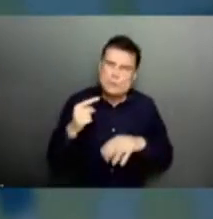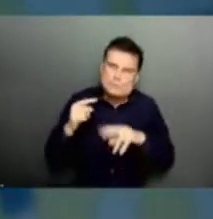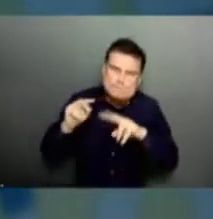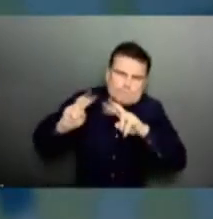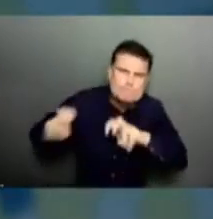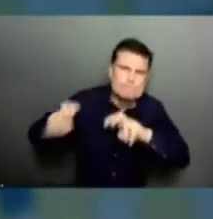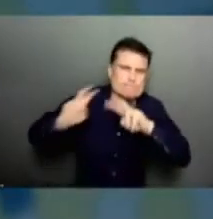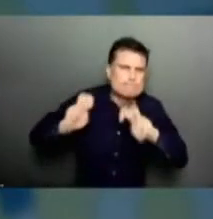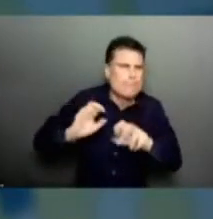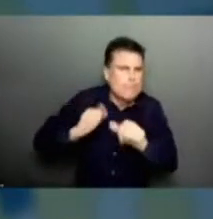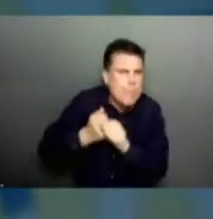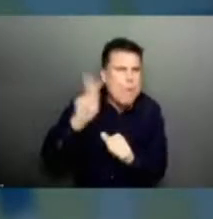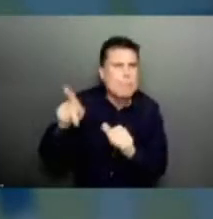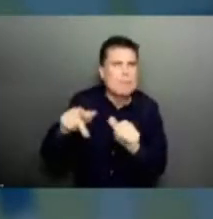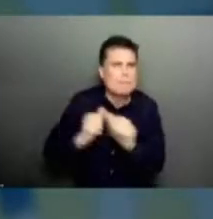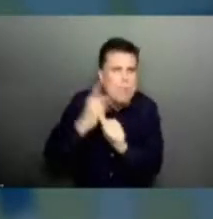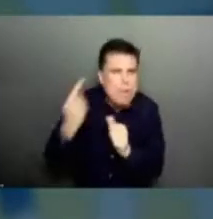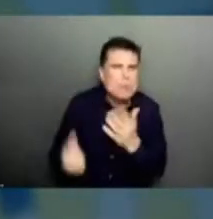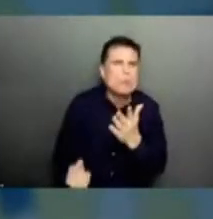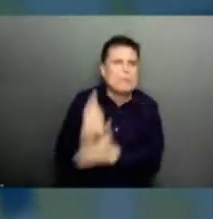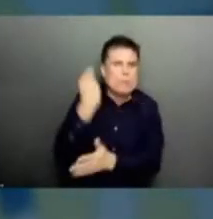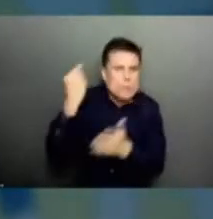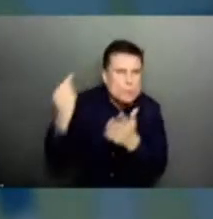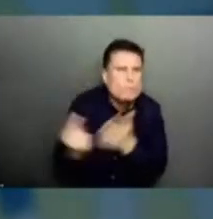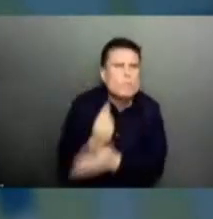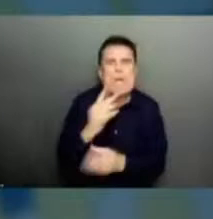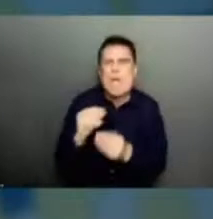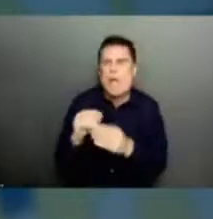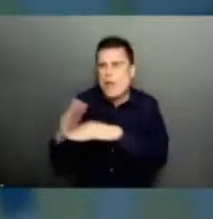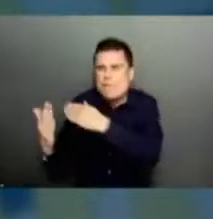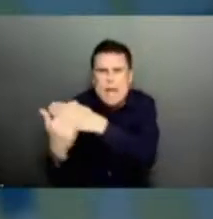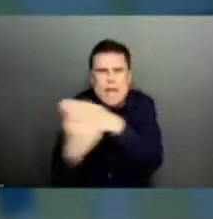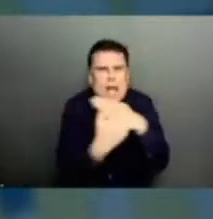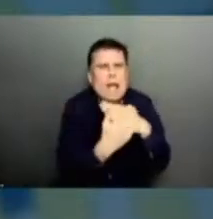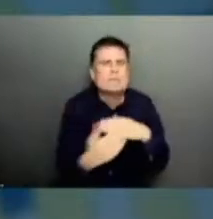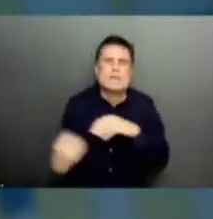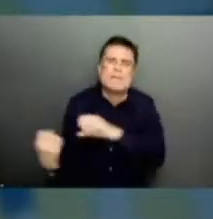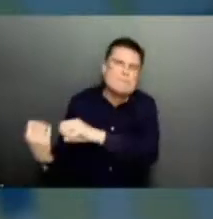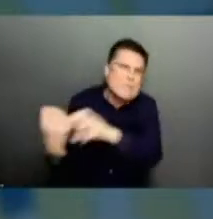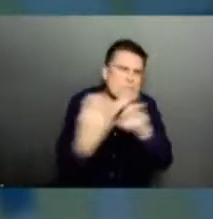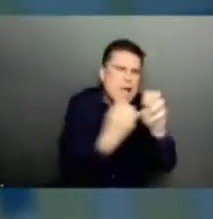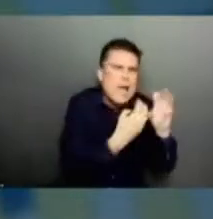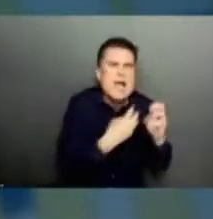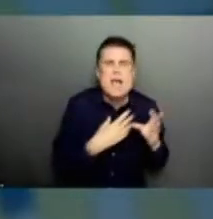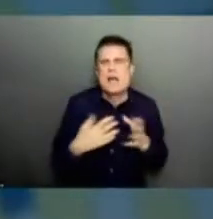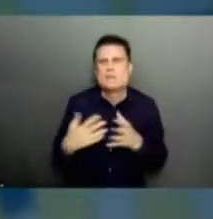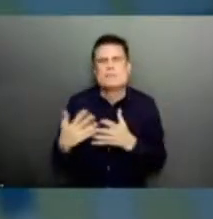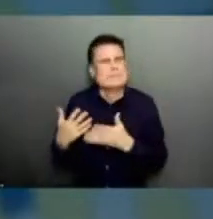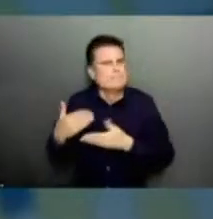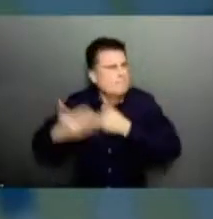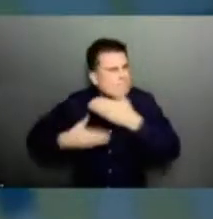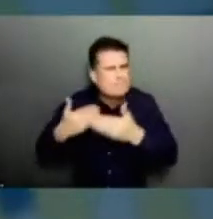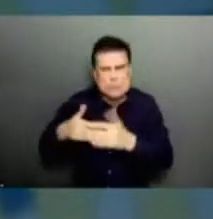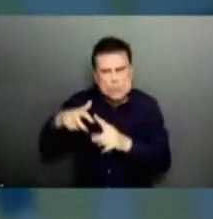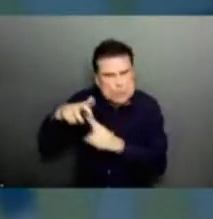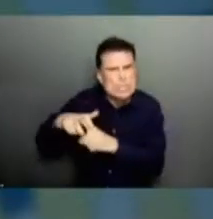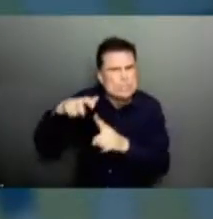support schools and the school community when we reopen again in January. So